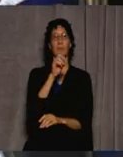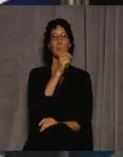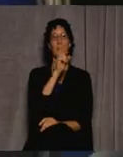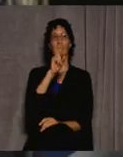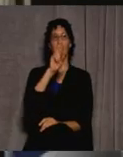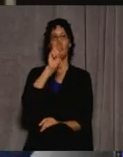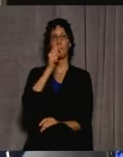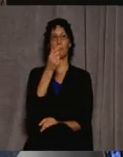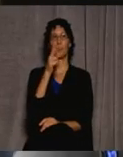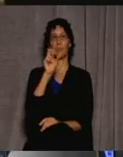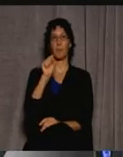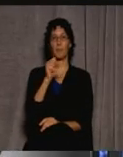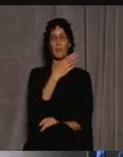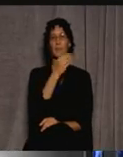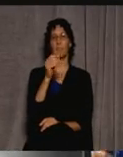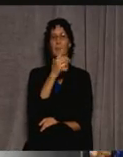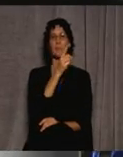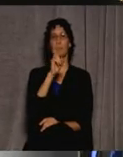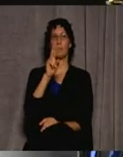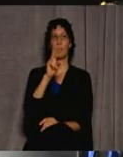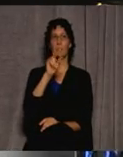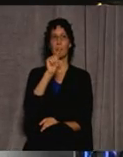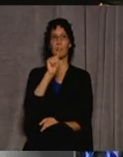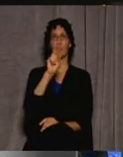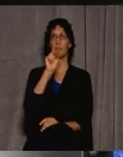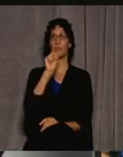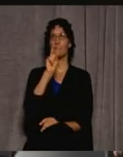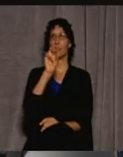Mrs. Jacqueline Travisano.